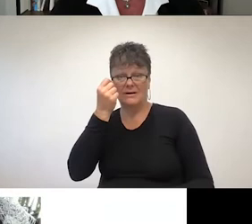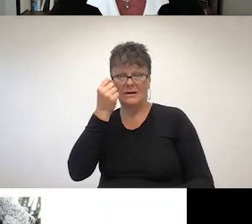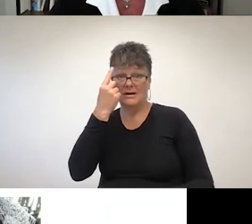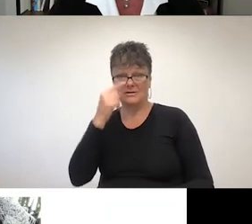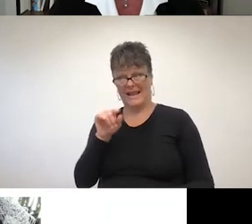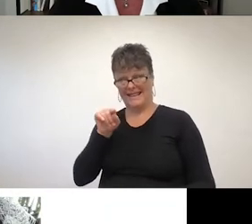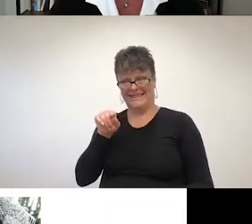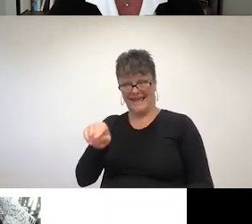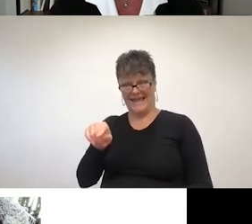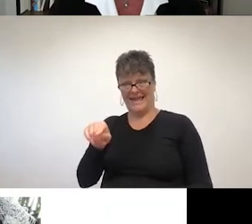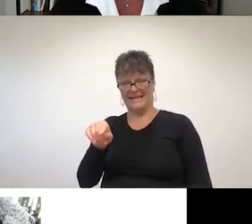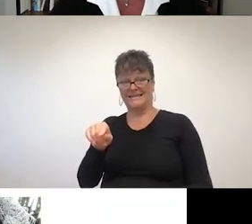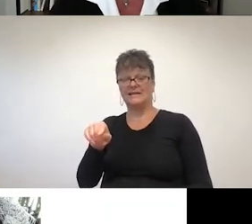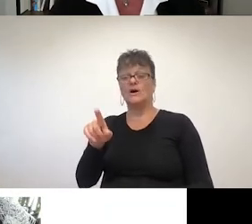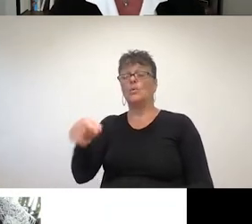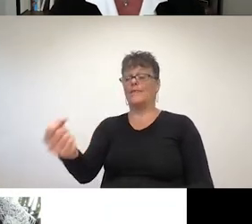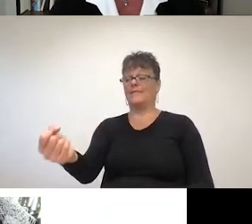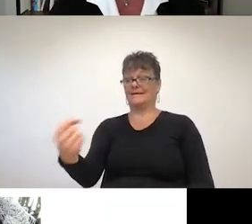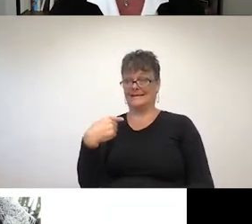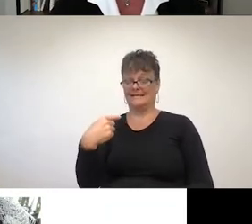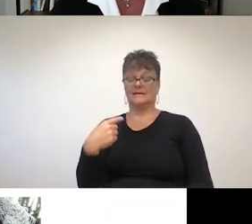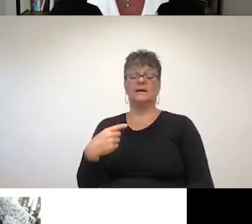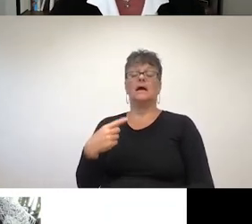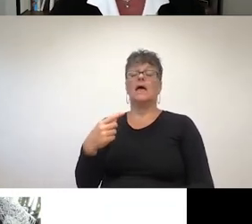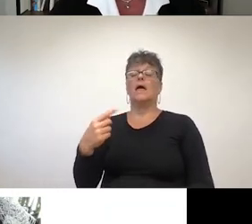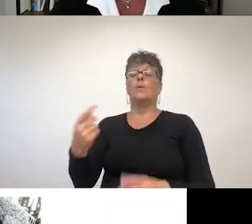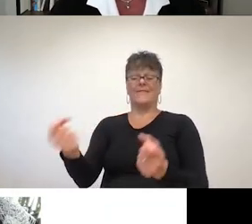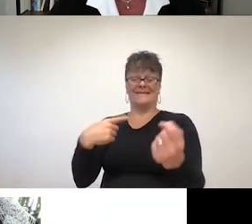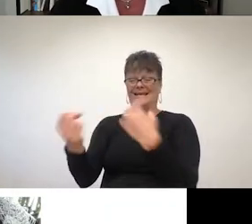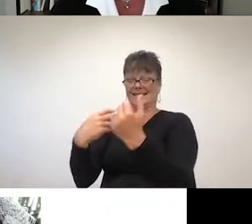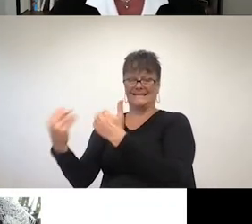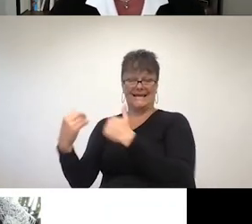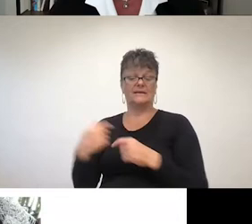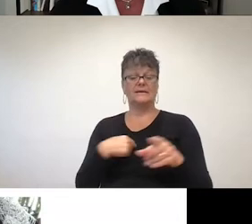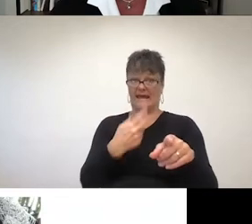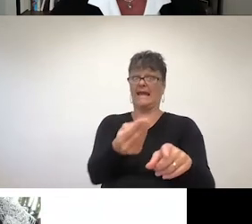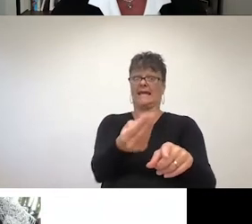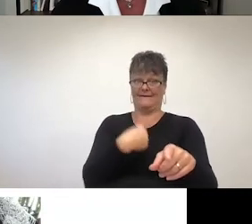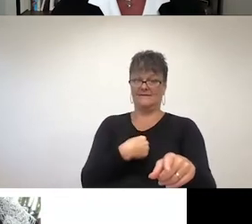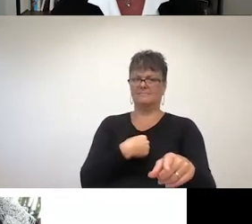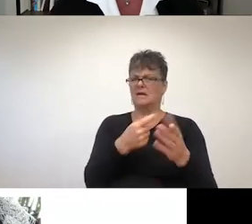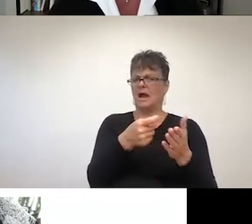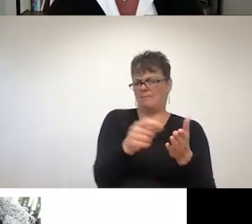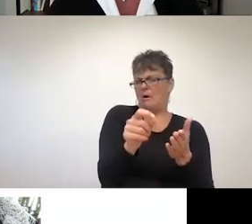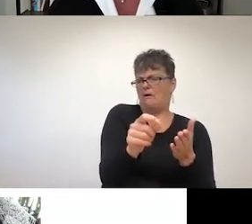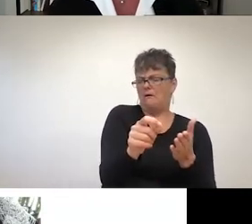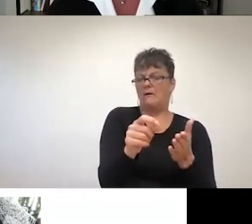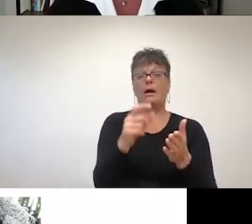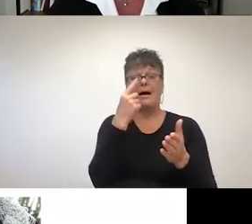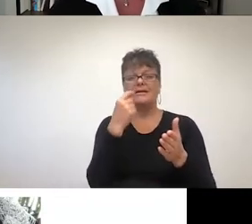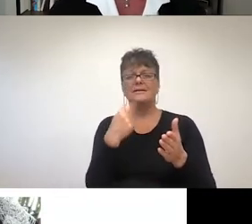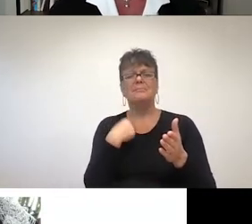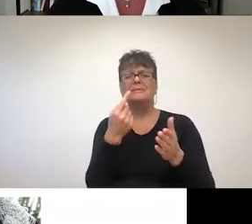was marking their submission complete. I just wrote a few lines like, wow, I can just really see how important this is for you. Thank you for sharing that with me. It